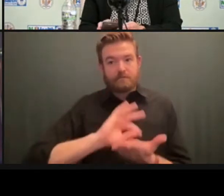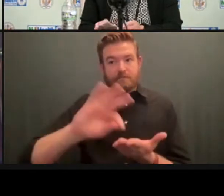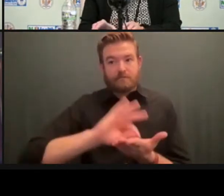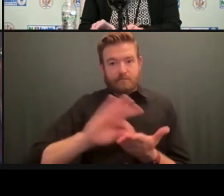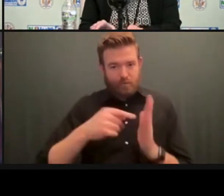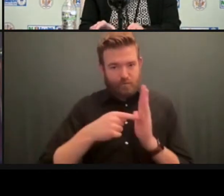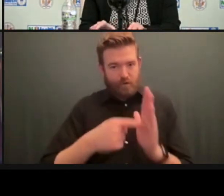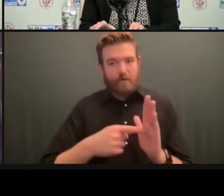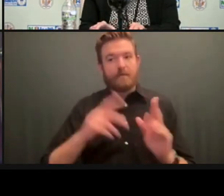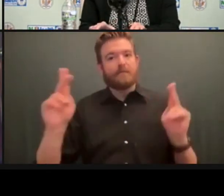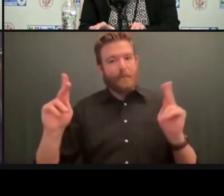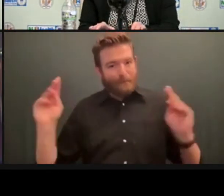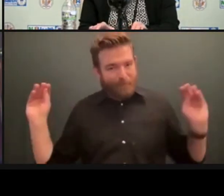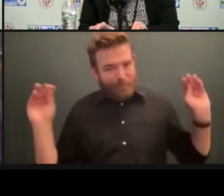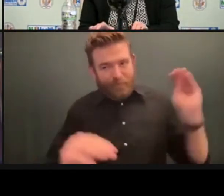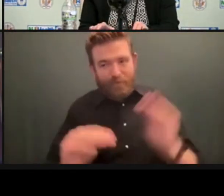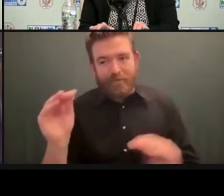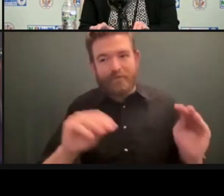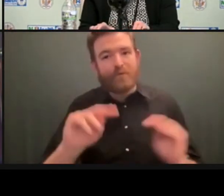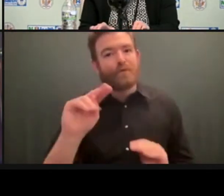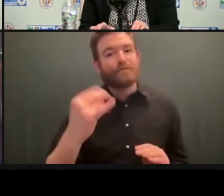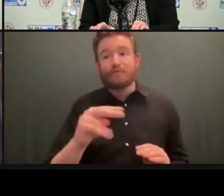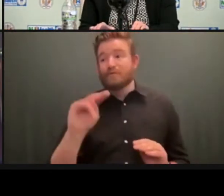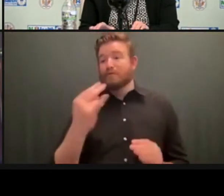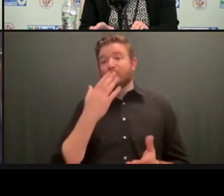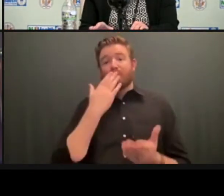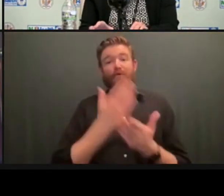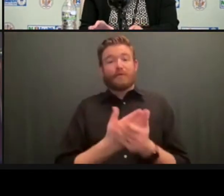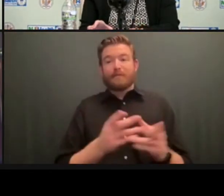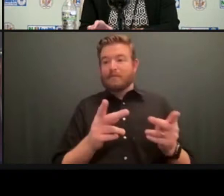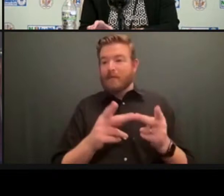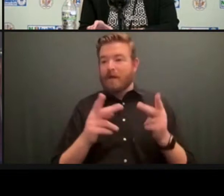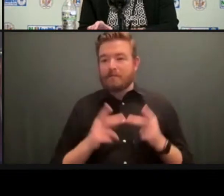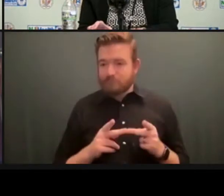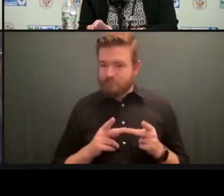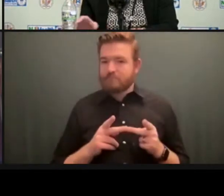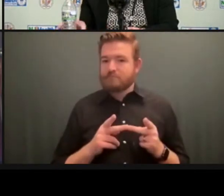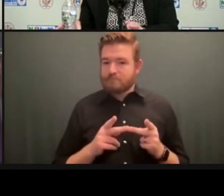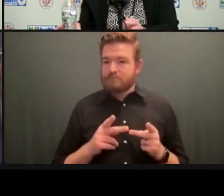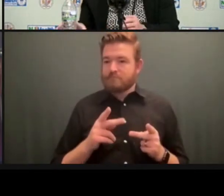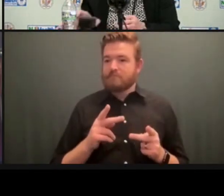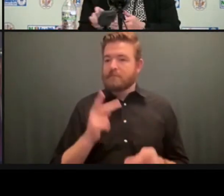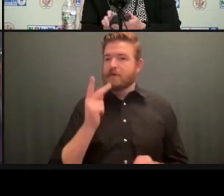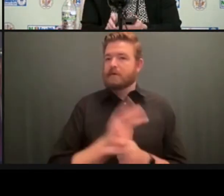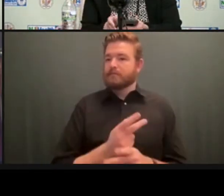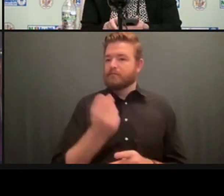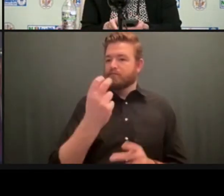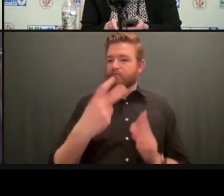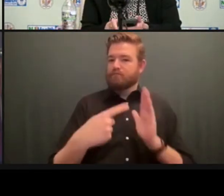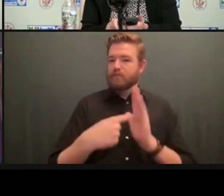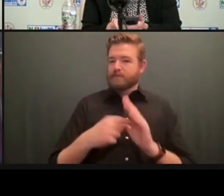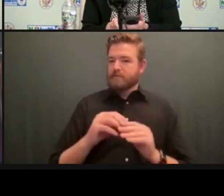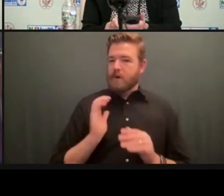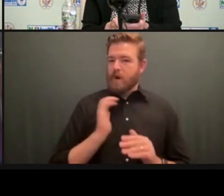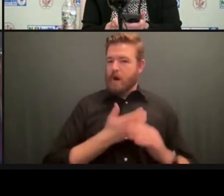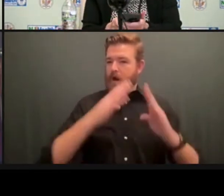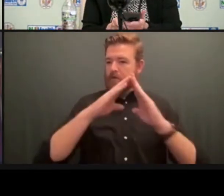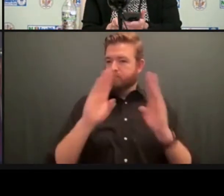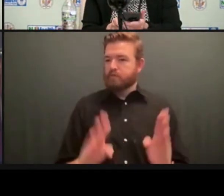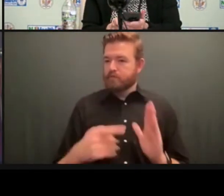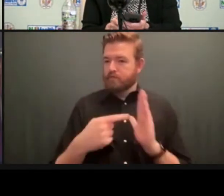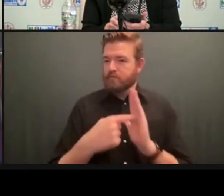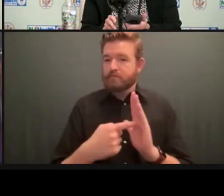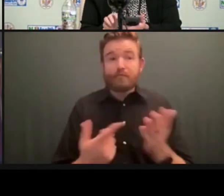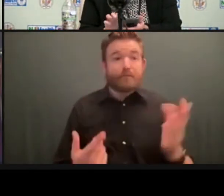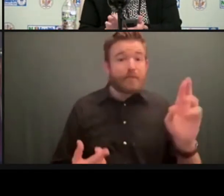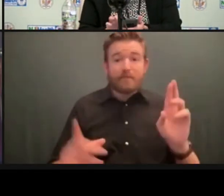for the next 10 years of retaining 12 representatives in the House of Representatives, regardless of which side of the aisle they come from. That to me is the big news, and I